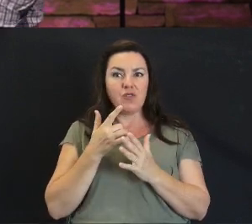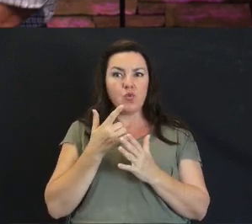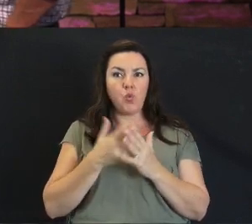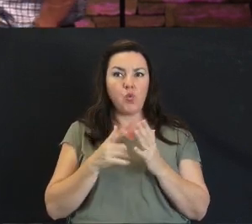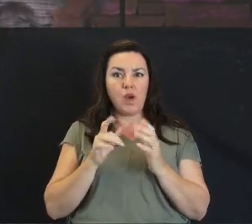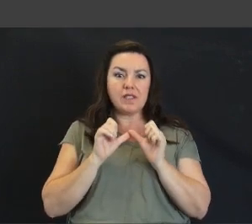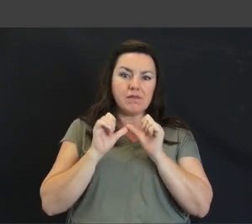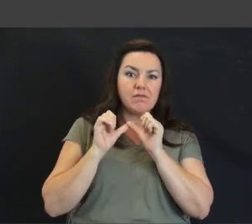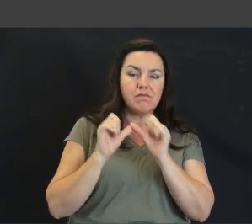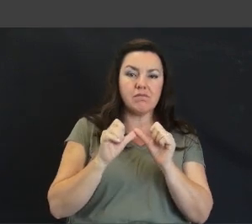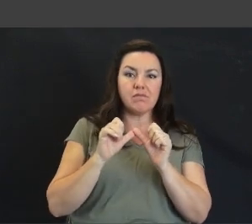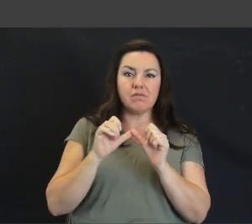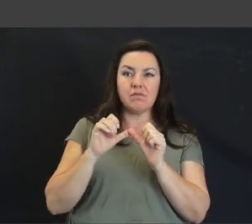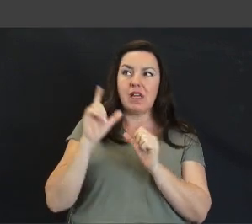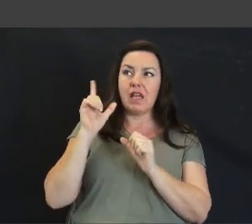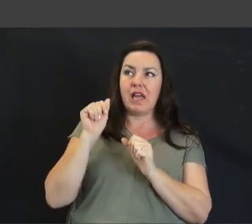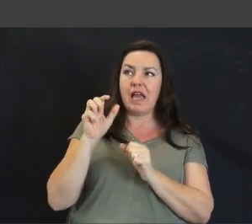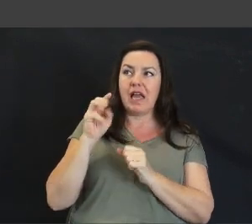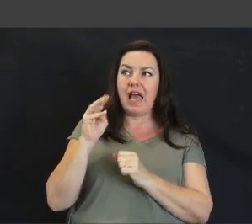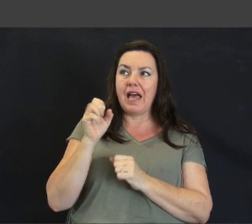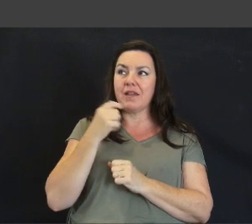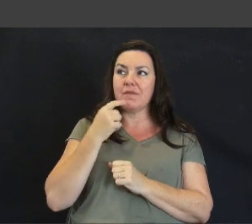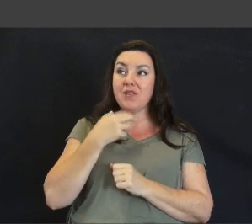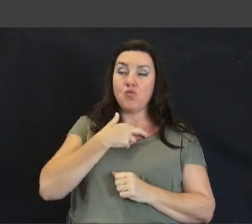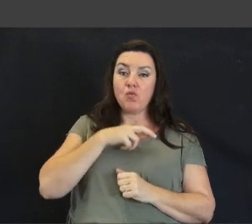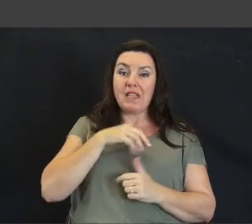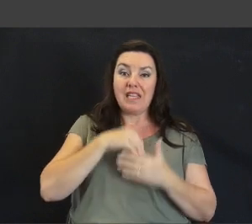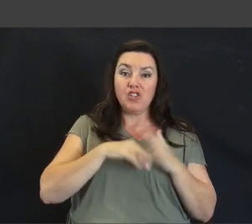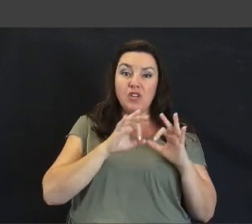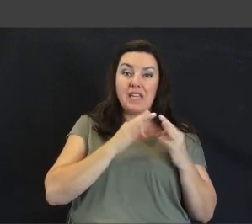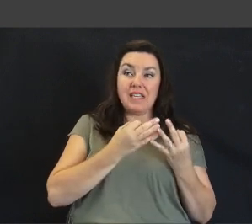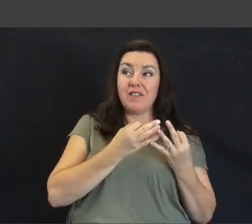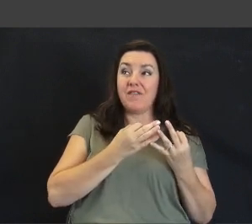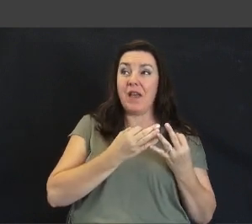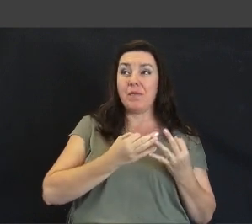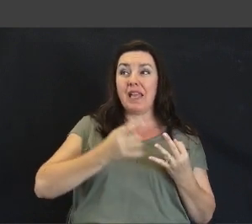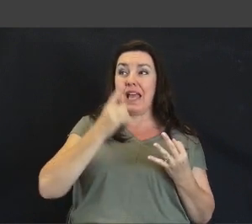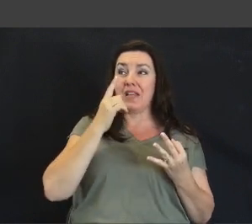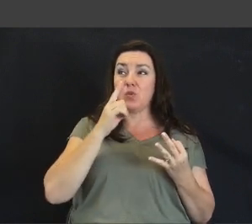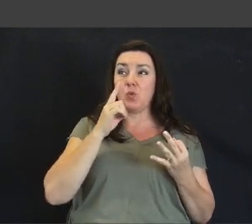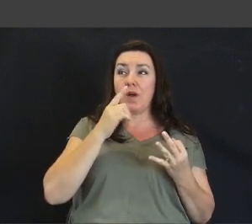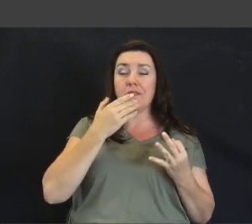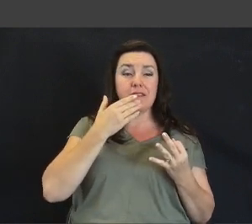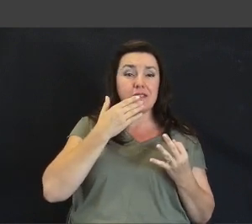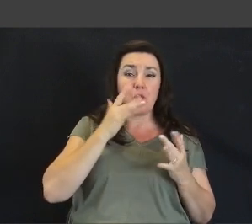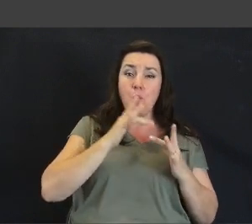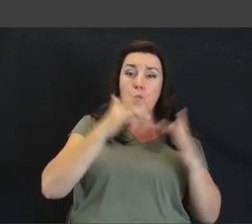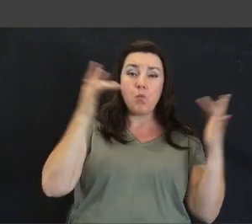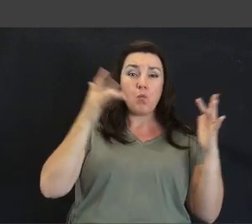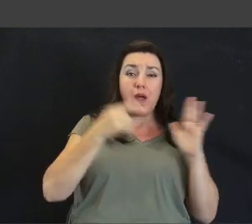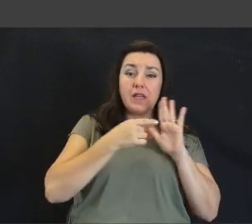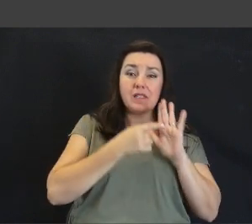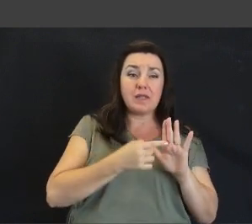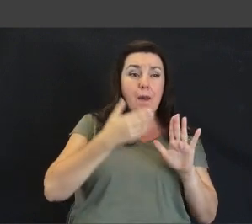Samuel Adams said this Religion in a family Is at once Its brightest ornament And its best security What's even better